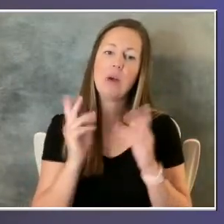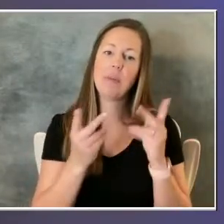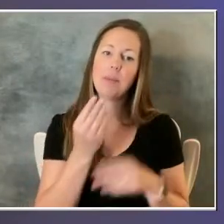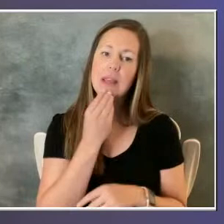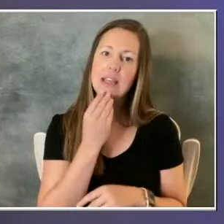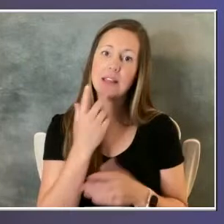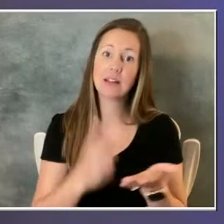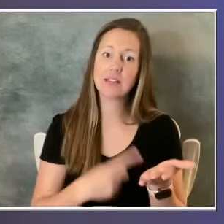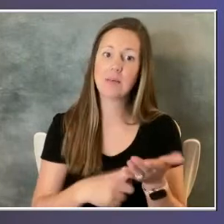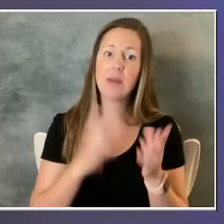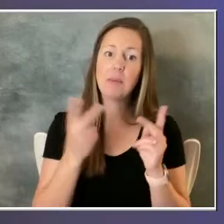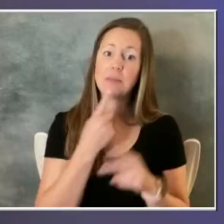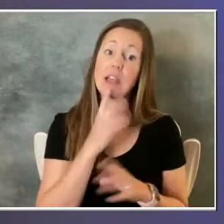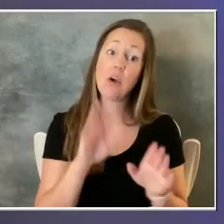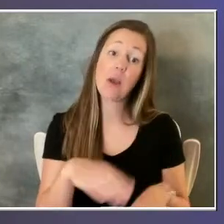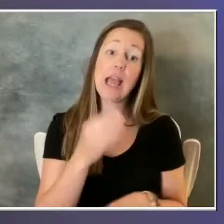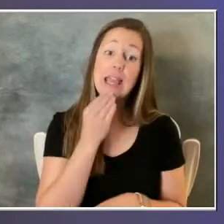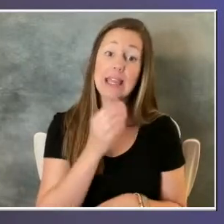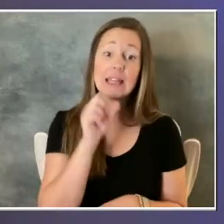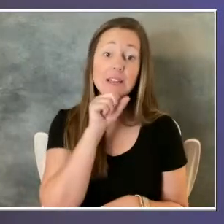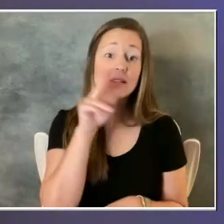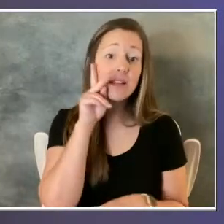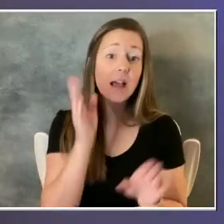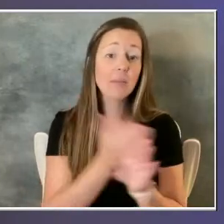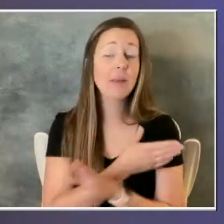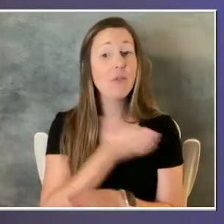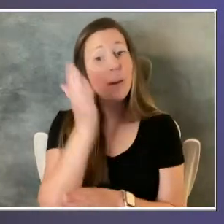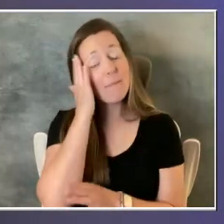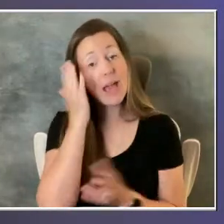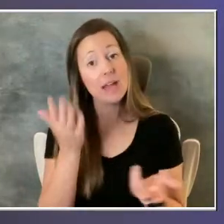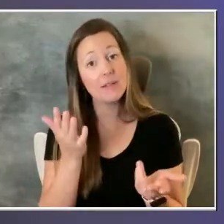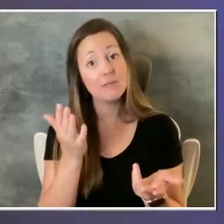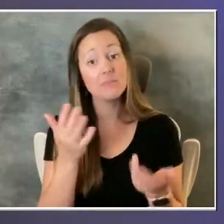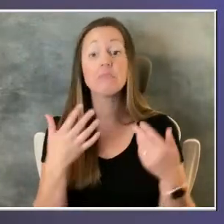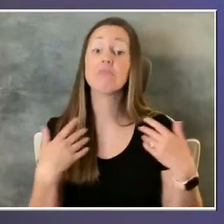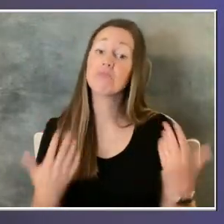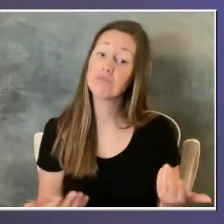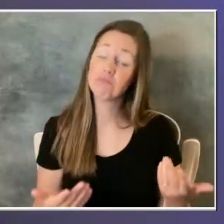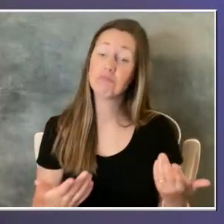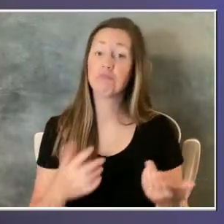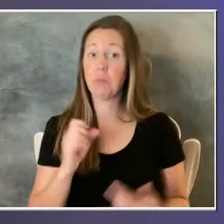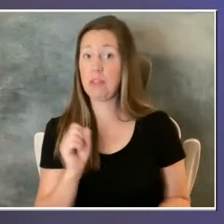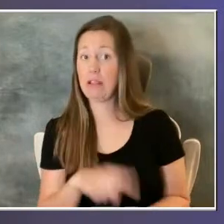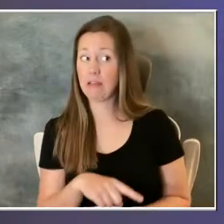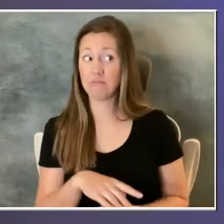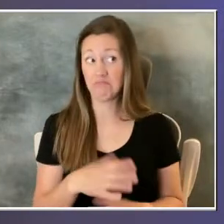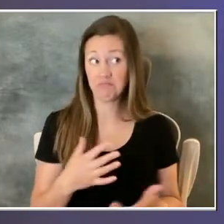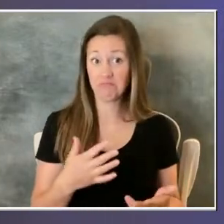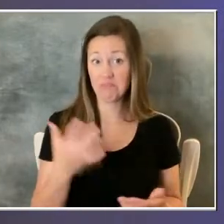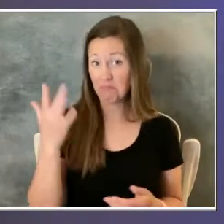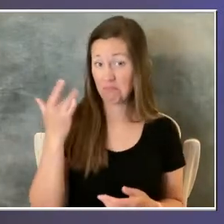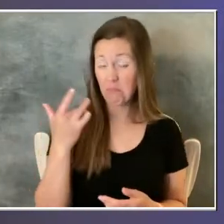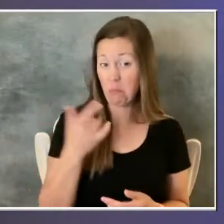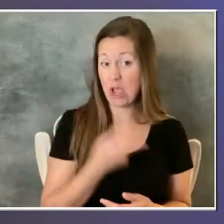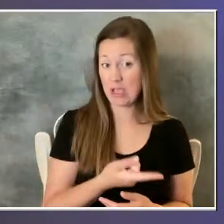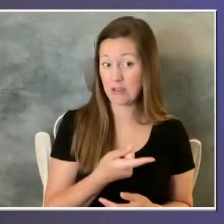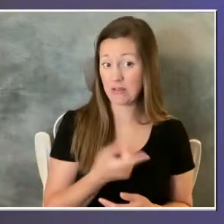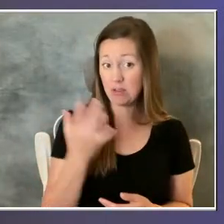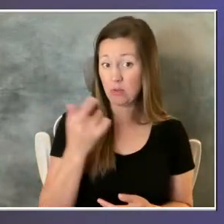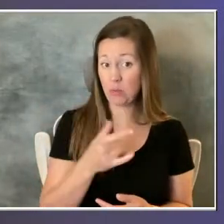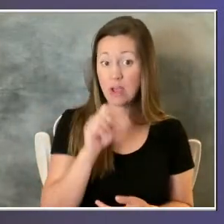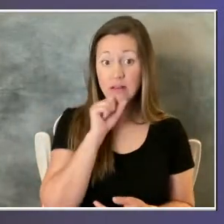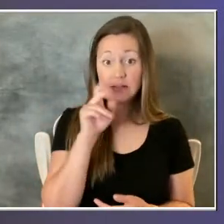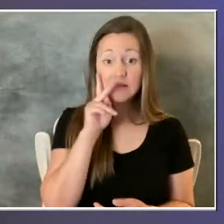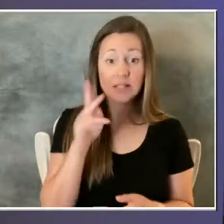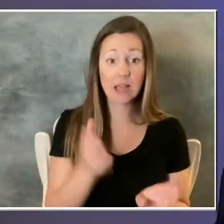eat snack before I go to bed. So I would just, ask them, say, can you tell me why you take a snack before you go to